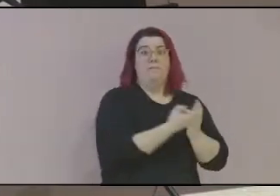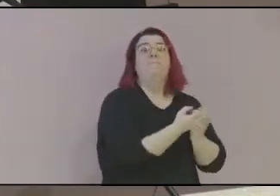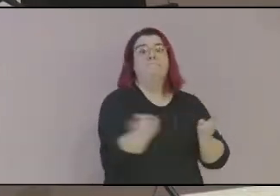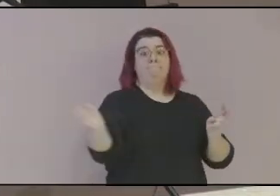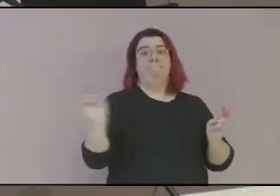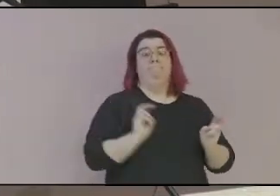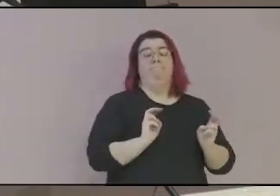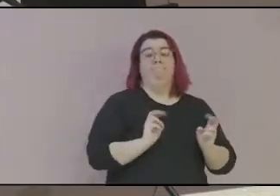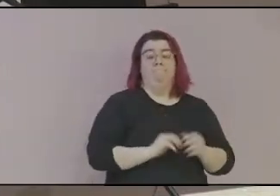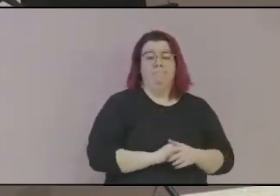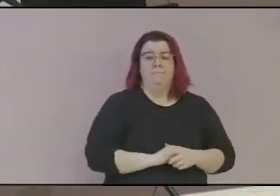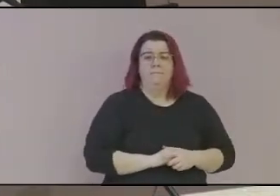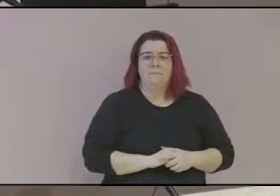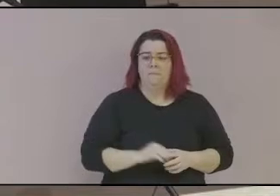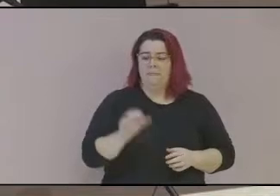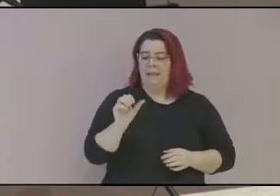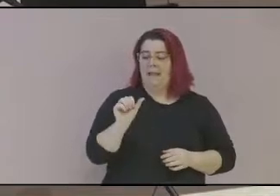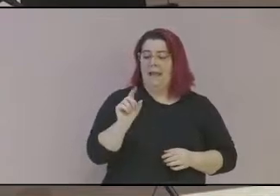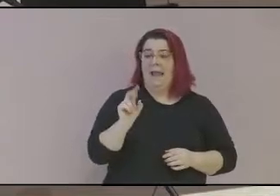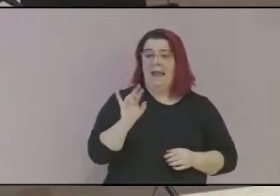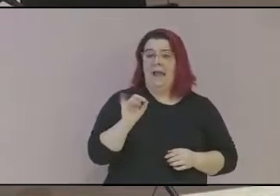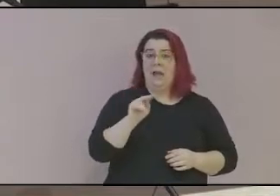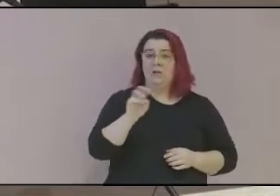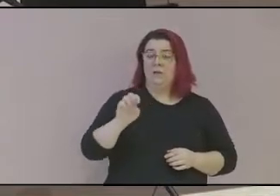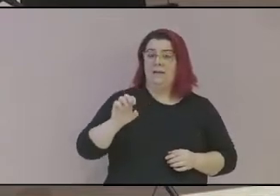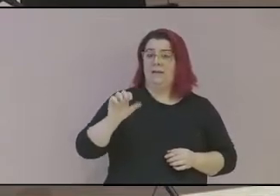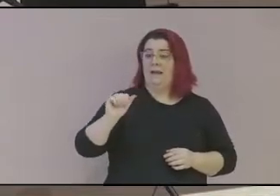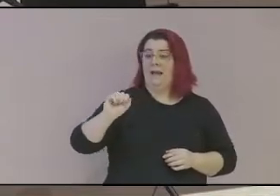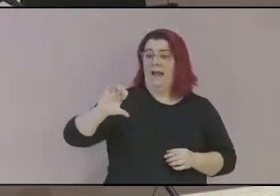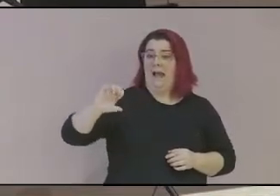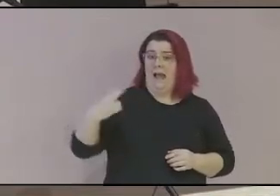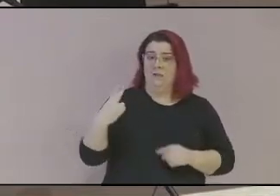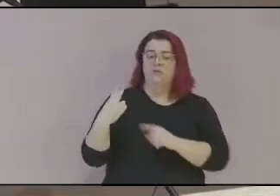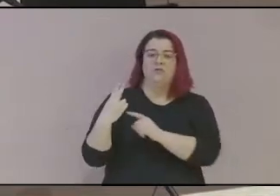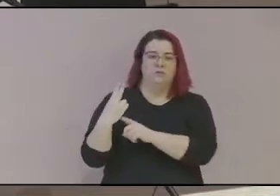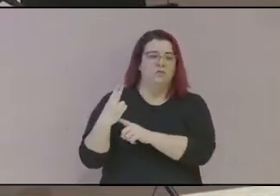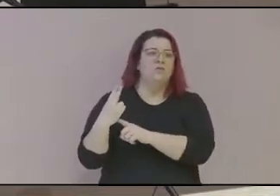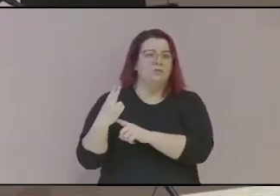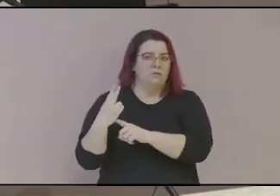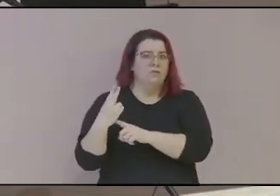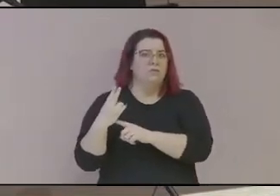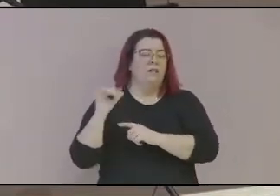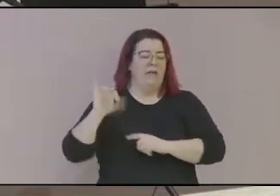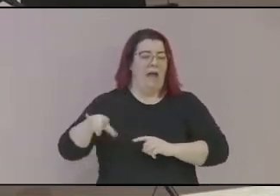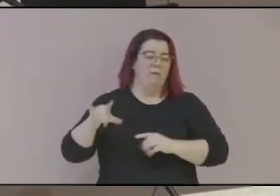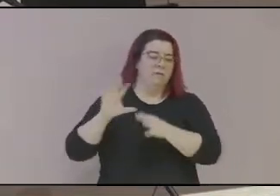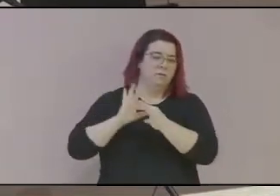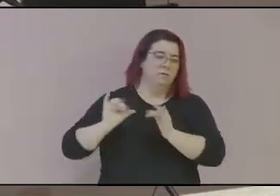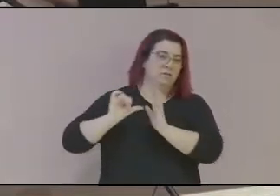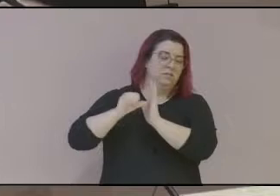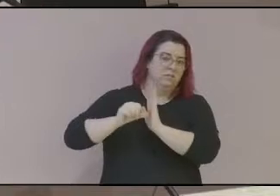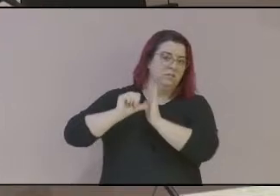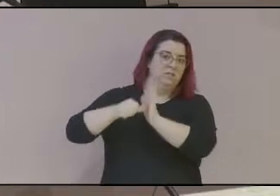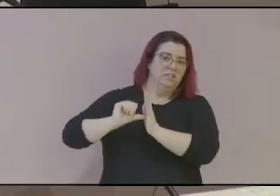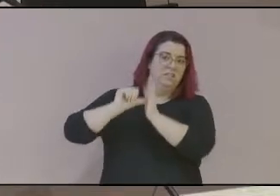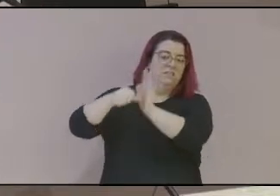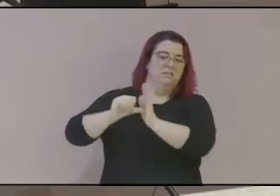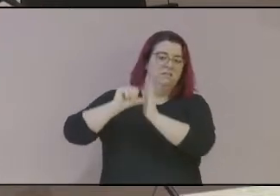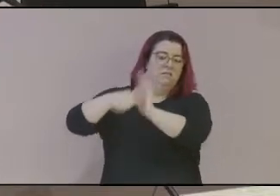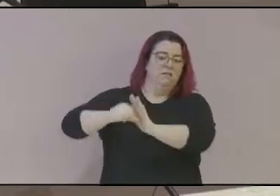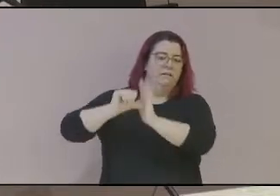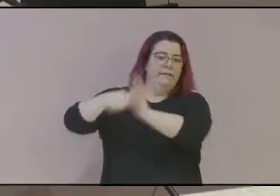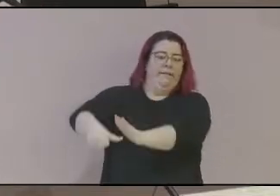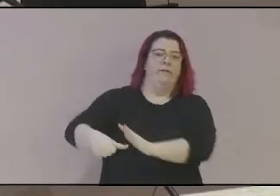force, it has been invoked over and over again recently by task force members to demonstrate that there were